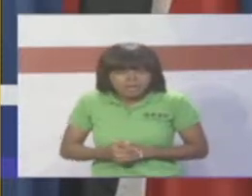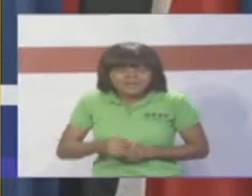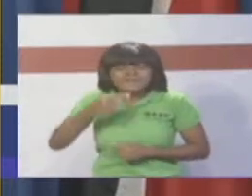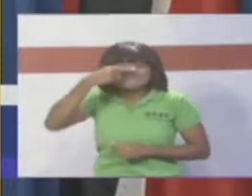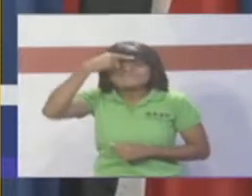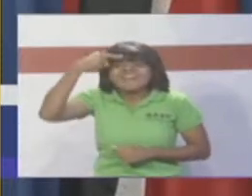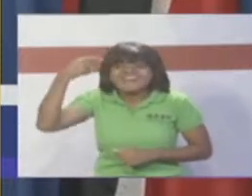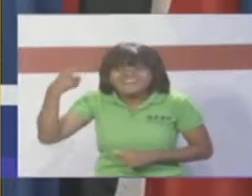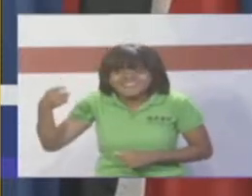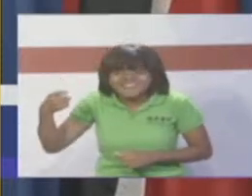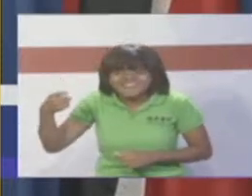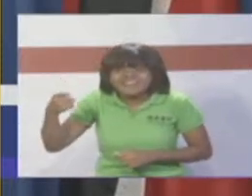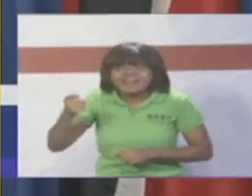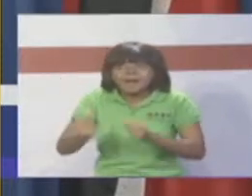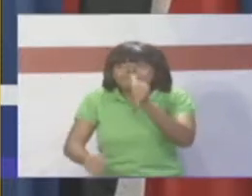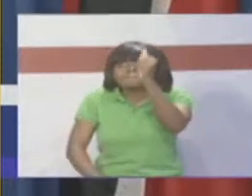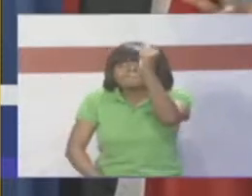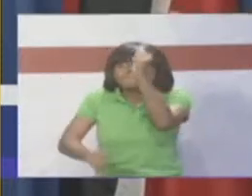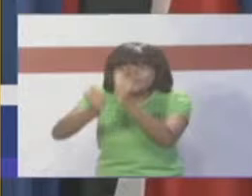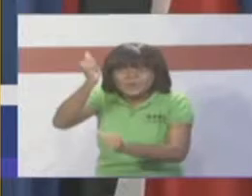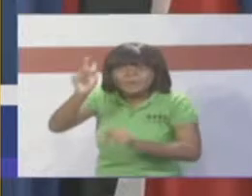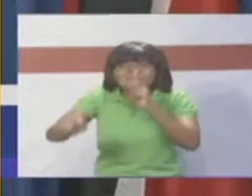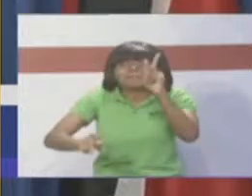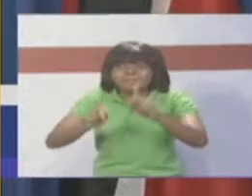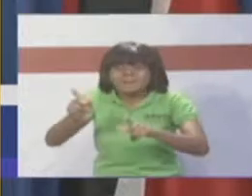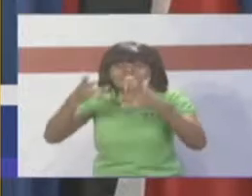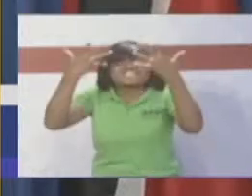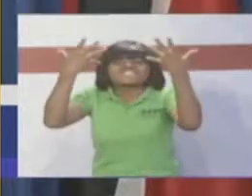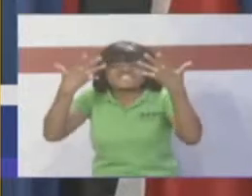happen, the vaccination is 85%.